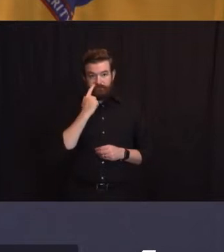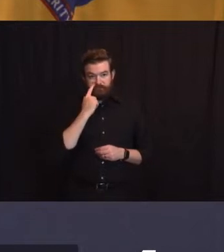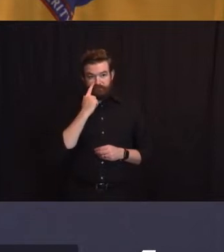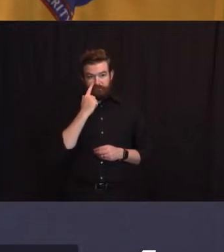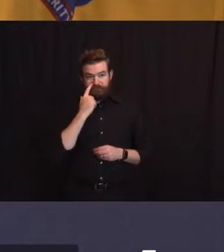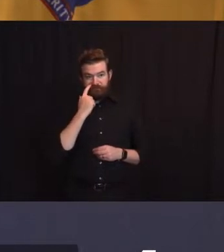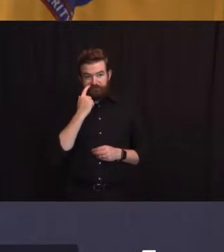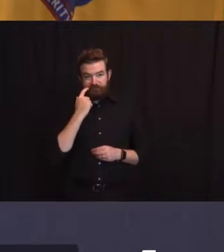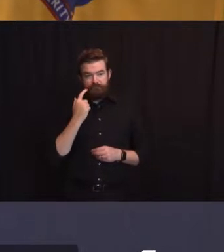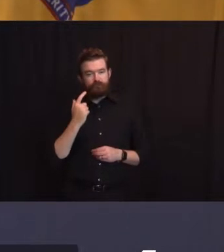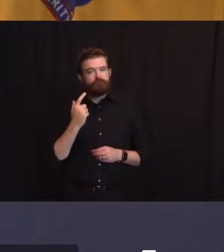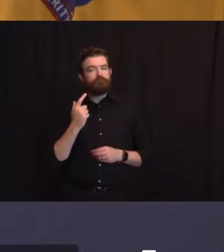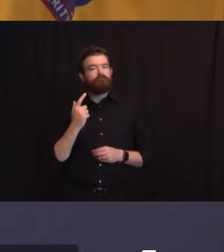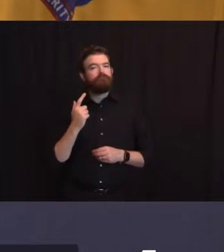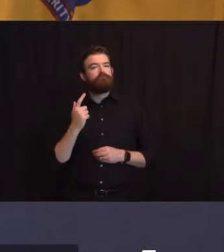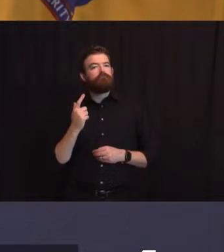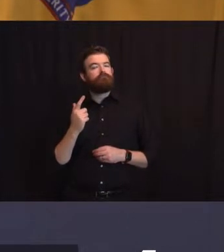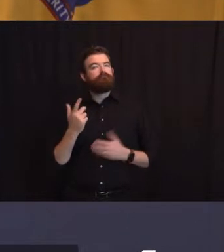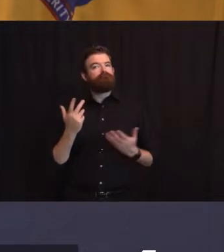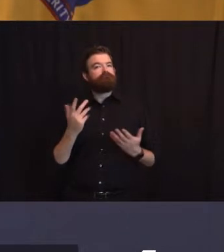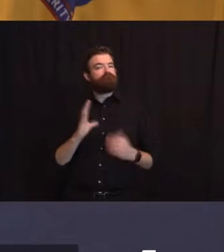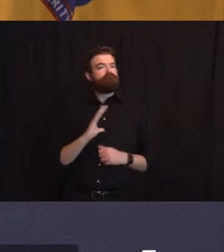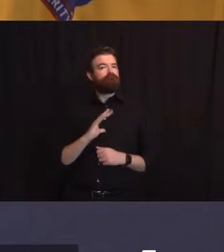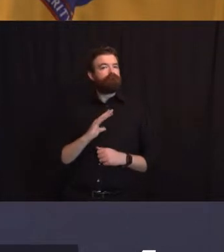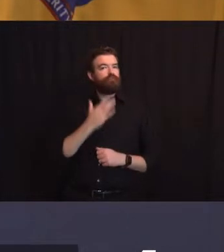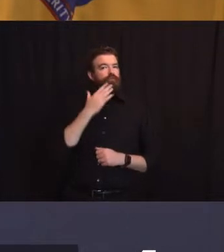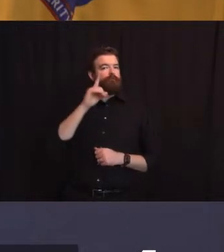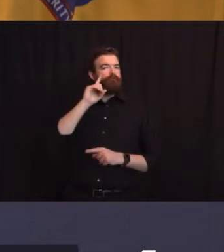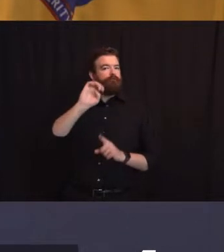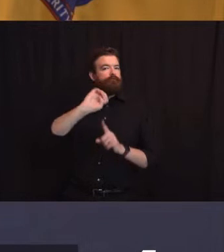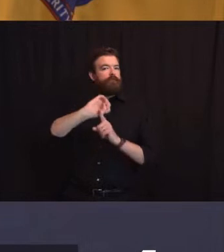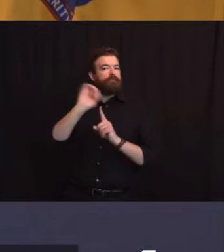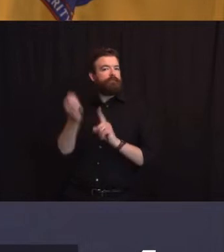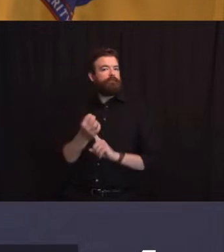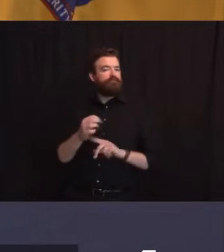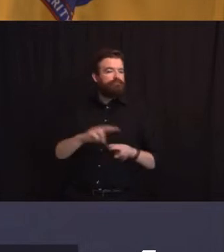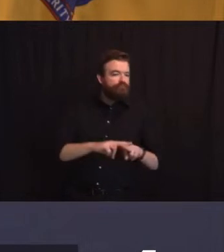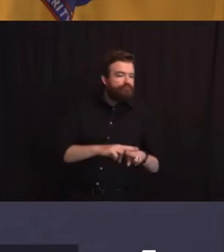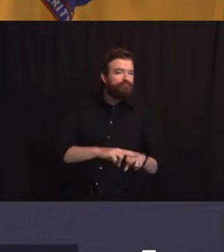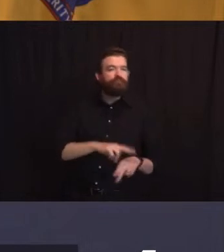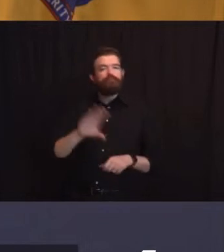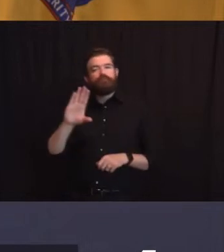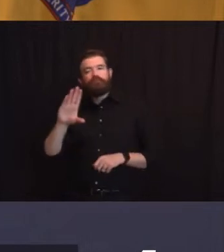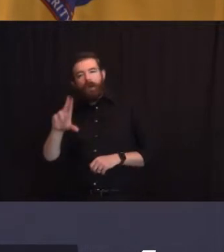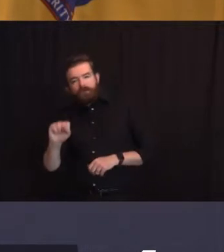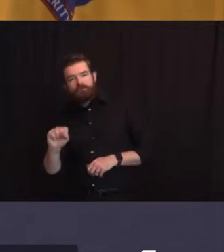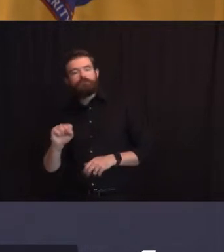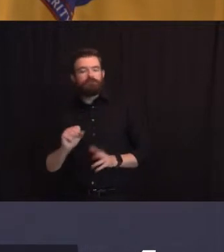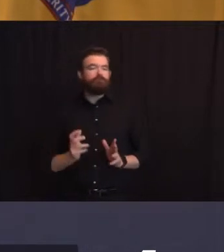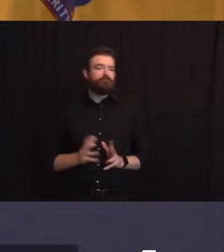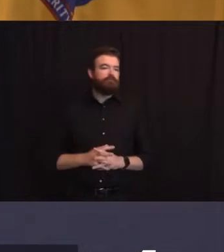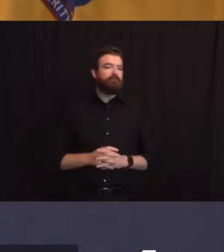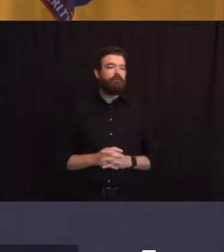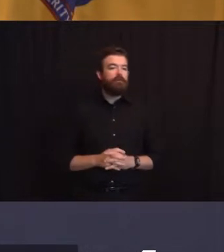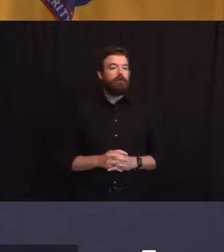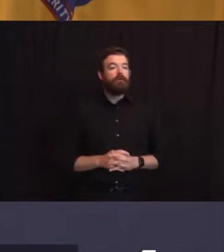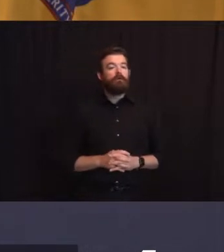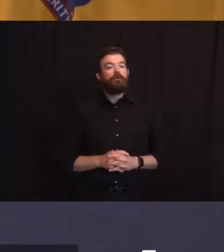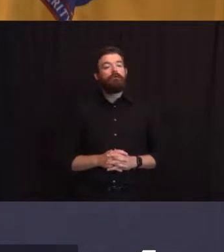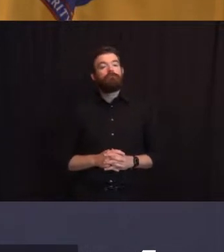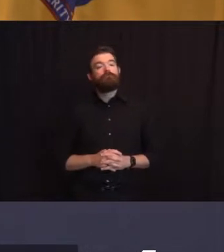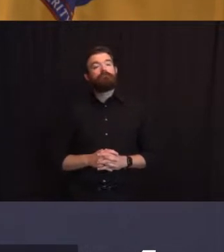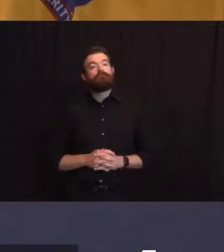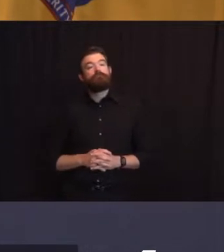equipment. You're going to see a safe system, having achieved the positive train control. You're going to see a system